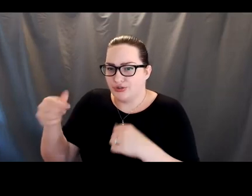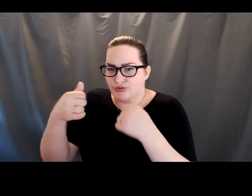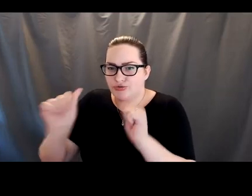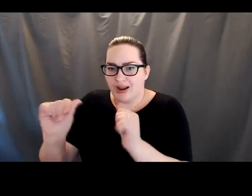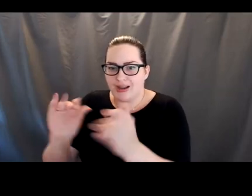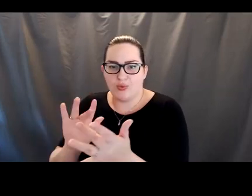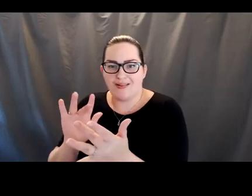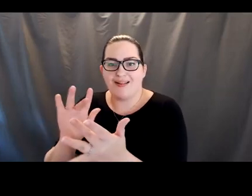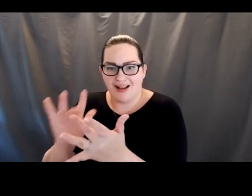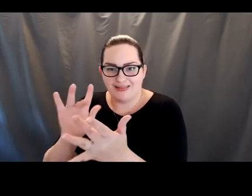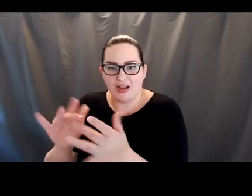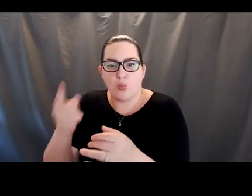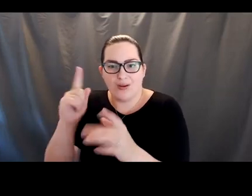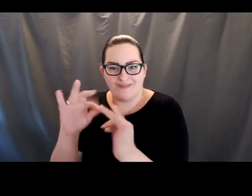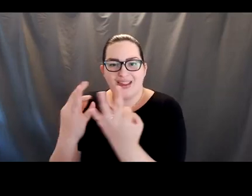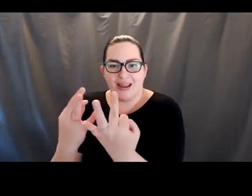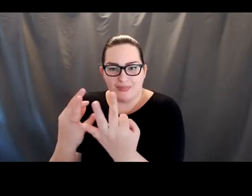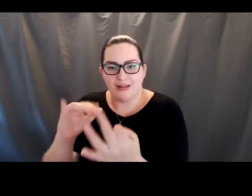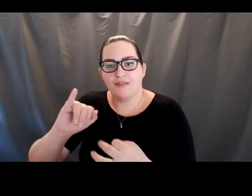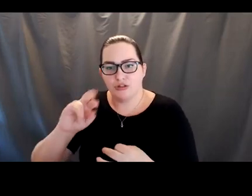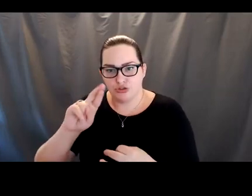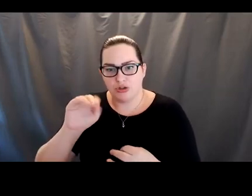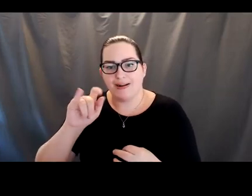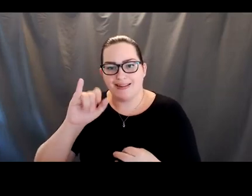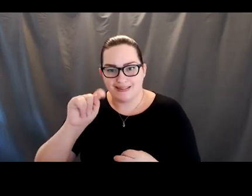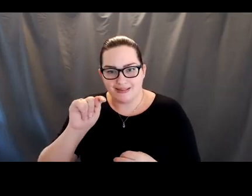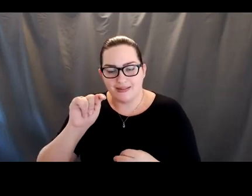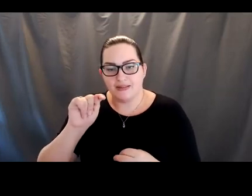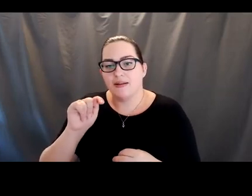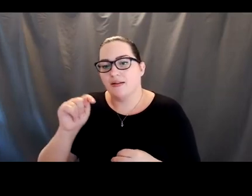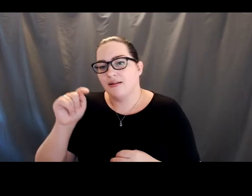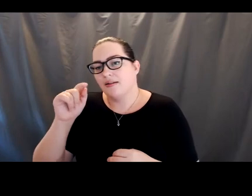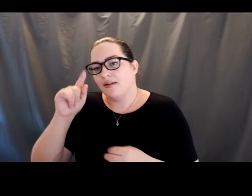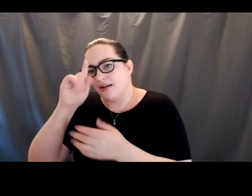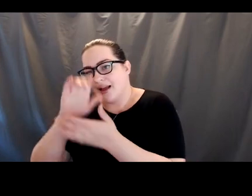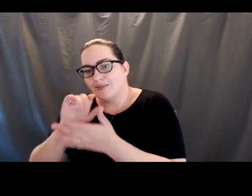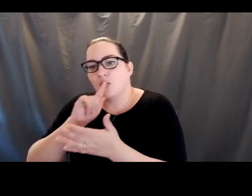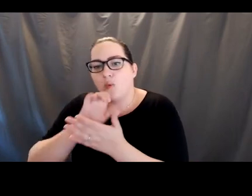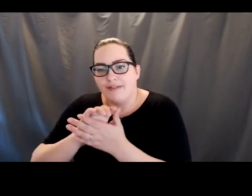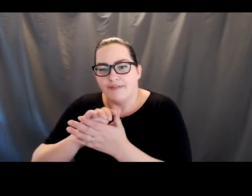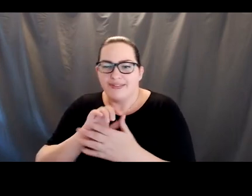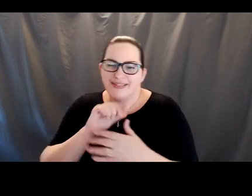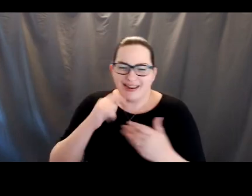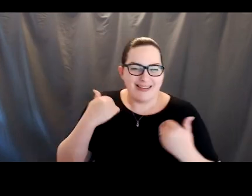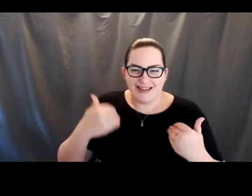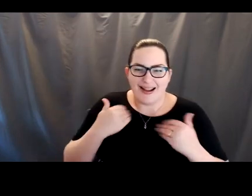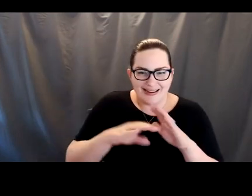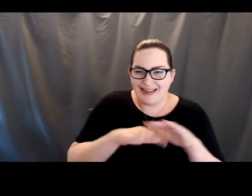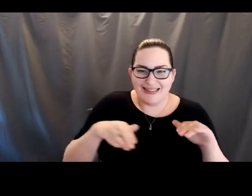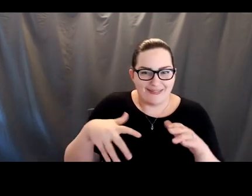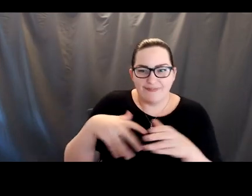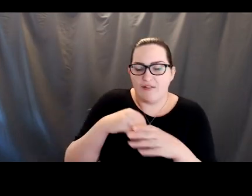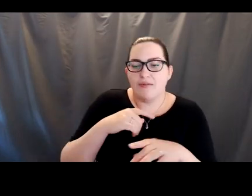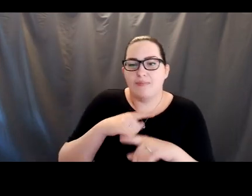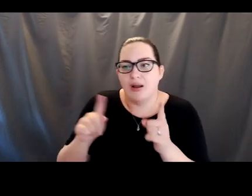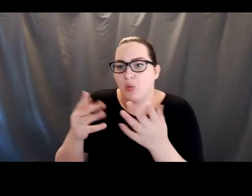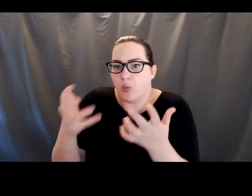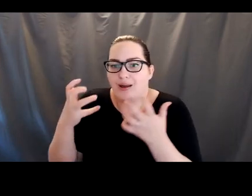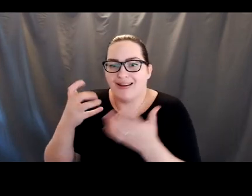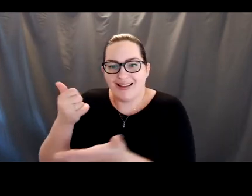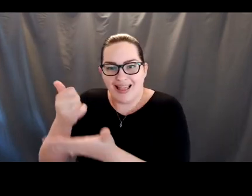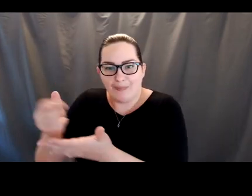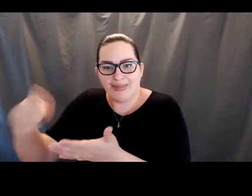of journalists, a husband, a wife, and the kids were not, the young kids, but get them out of Kabul.